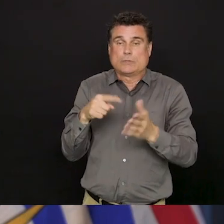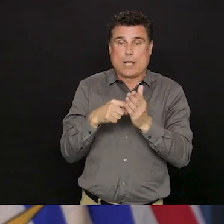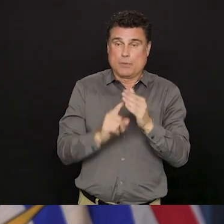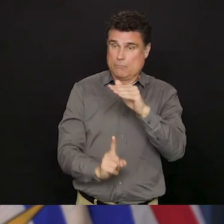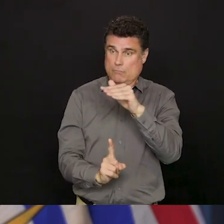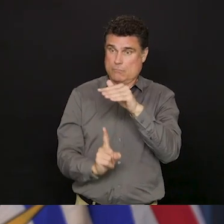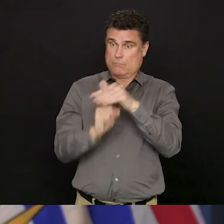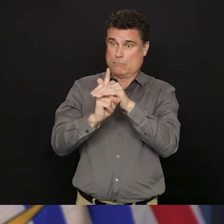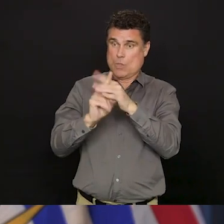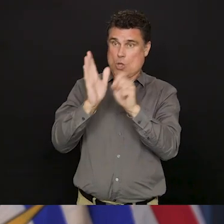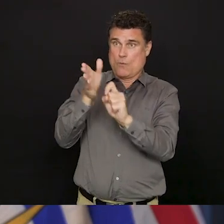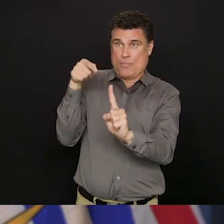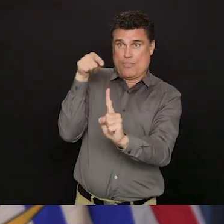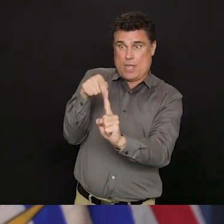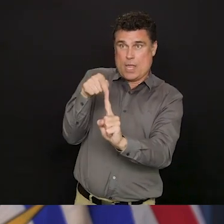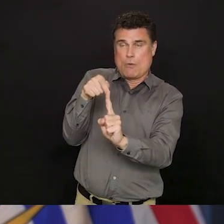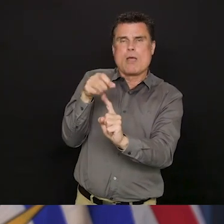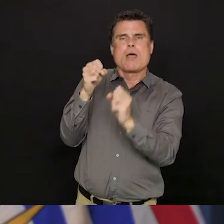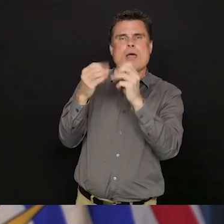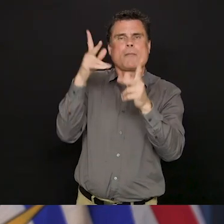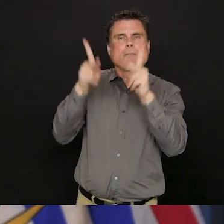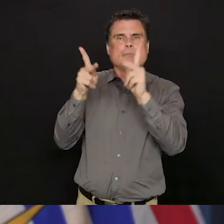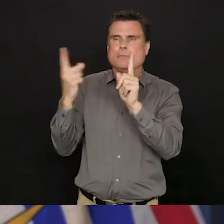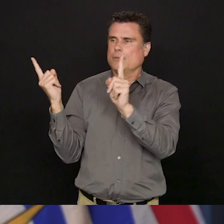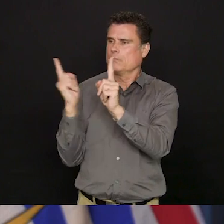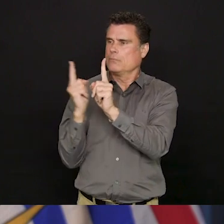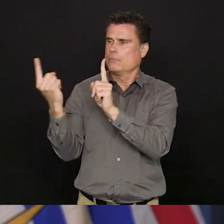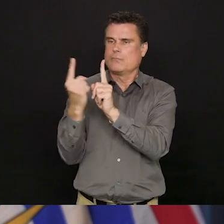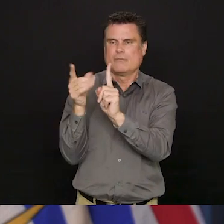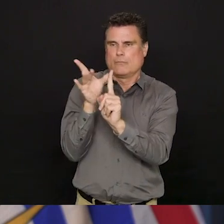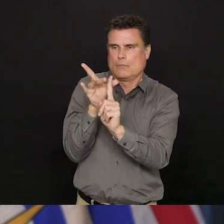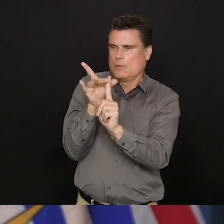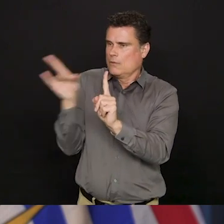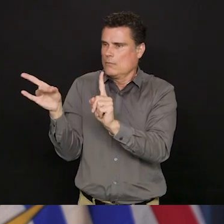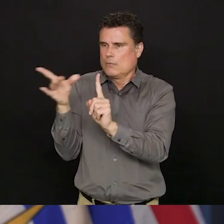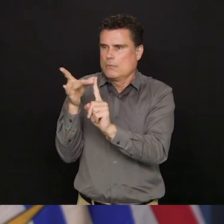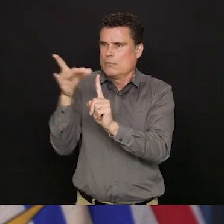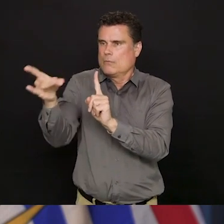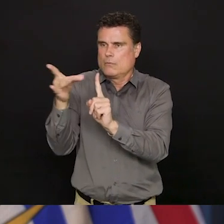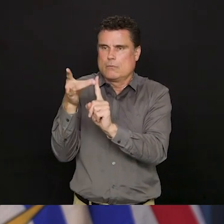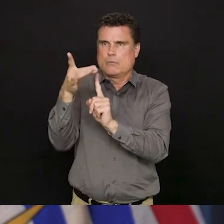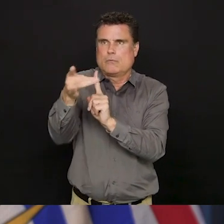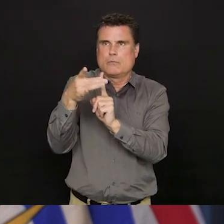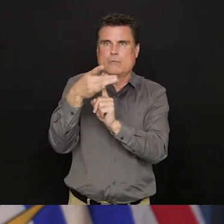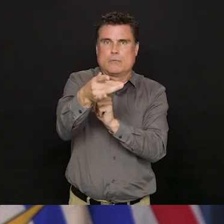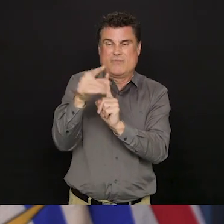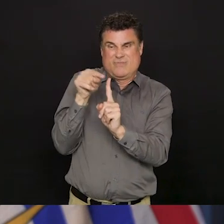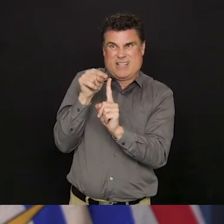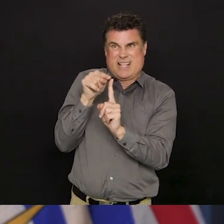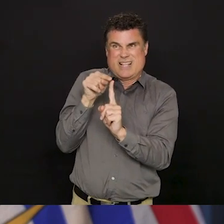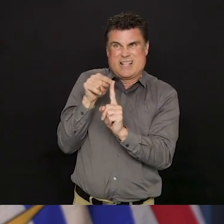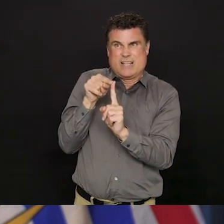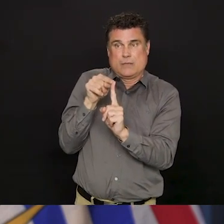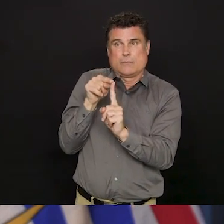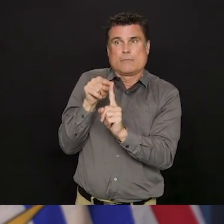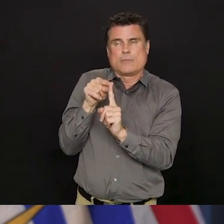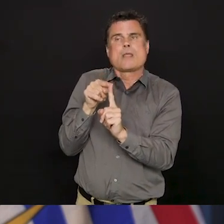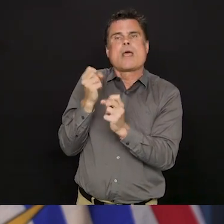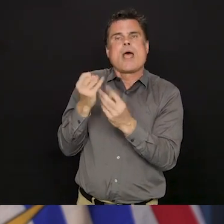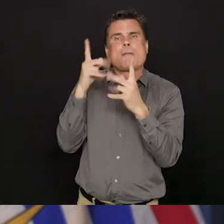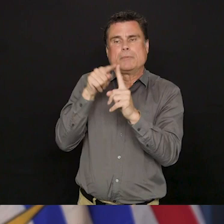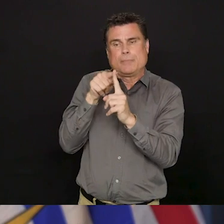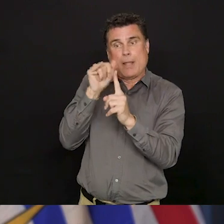why distancing is so important. If you don't have contact with somebody, you can't pass this on, and that helps reduce our knot. So we